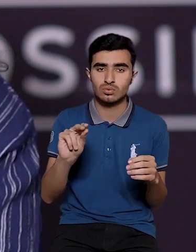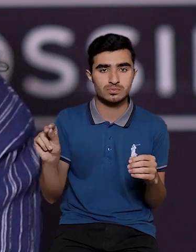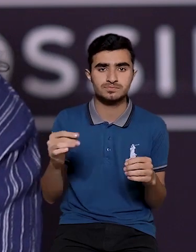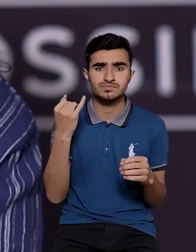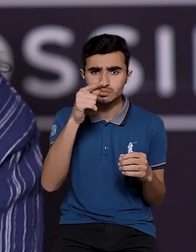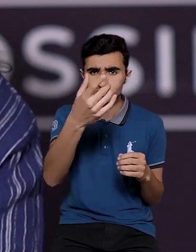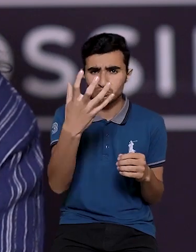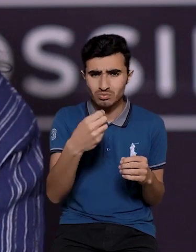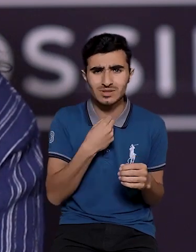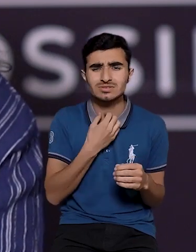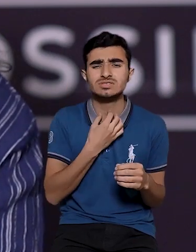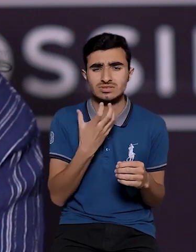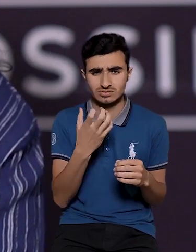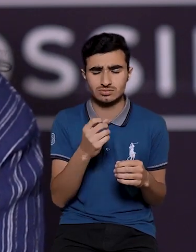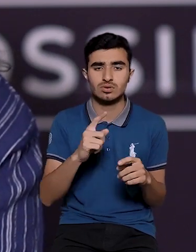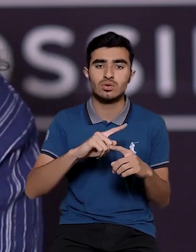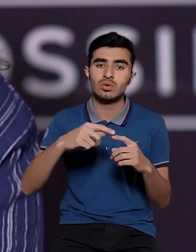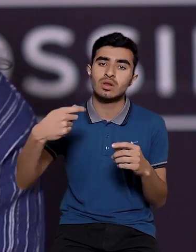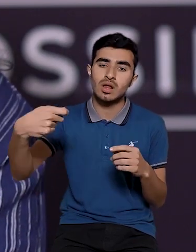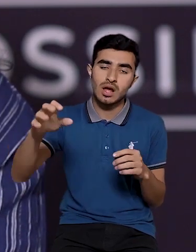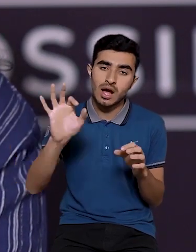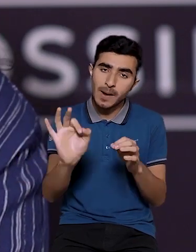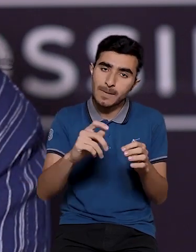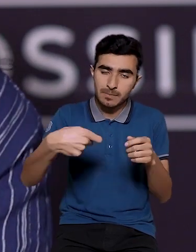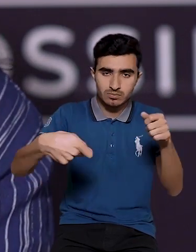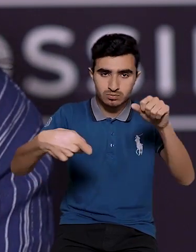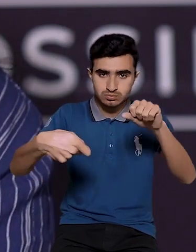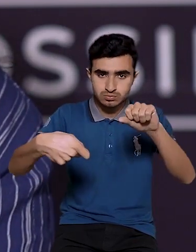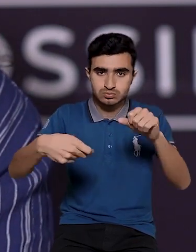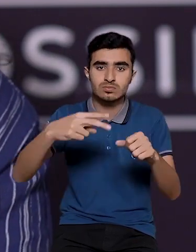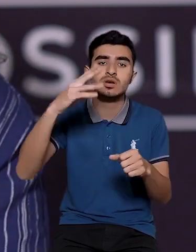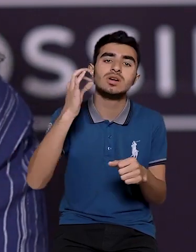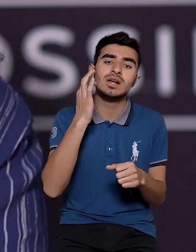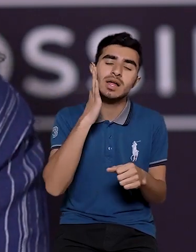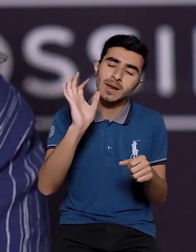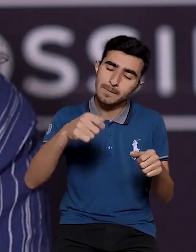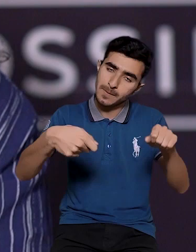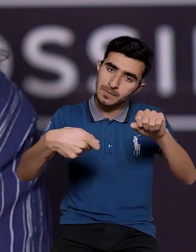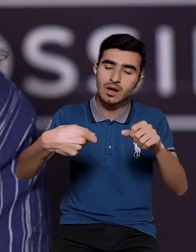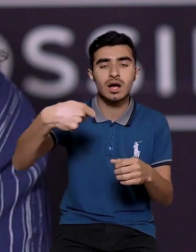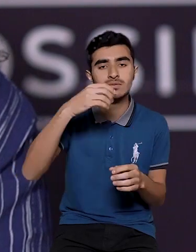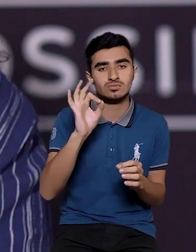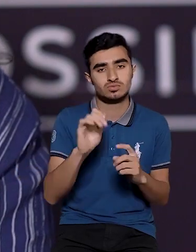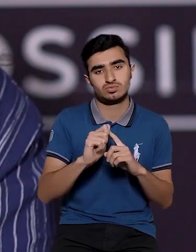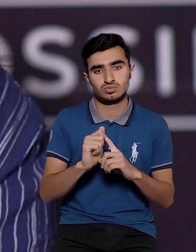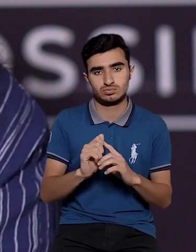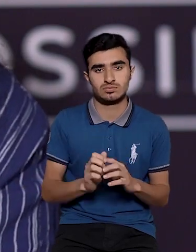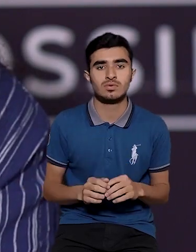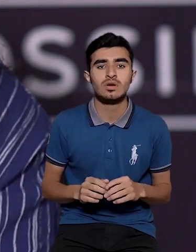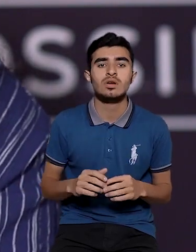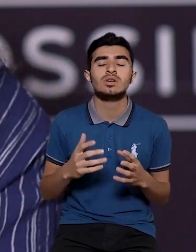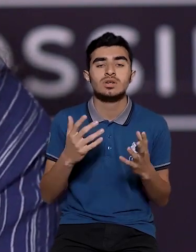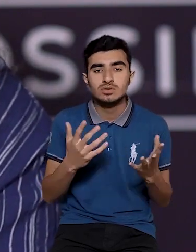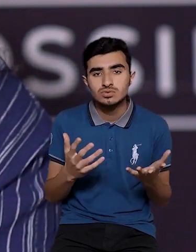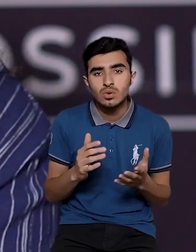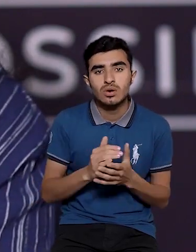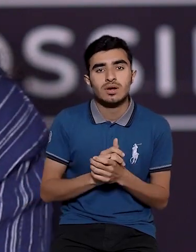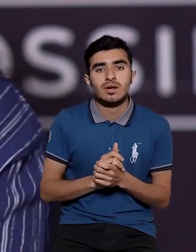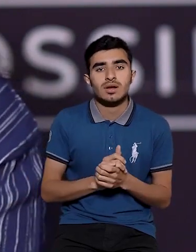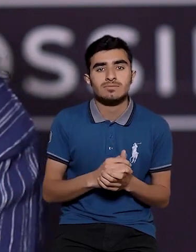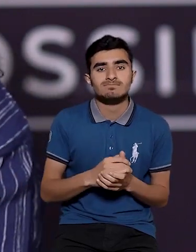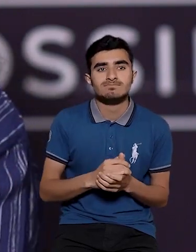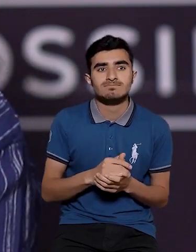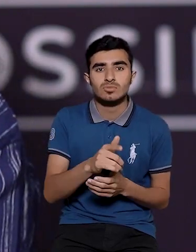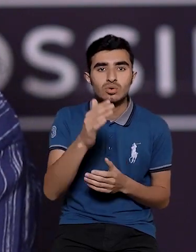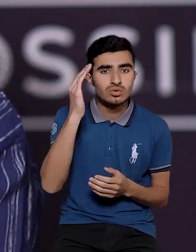put it in really, really burning hot chai. Wait for it to cool off a little bit before you put it in. And if you're really wanting to kill those